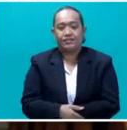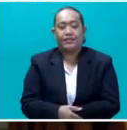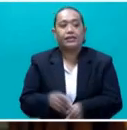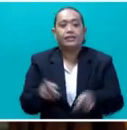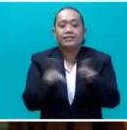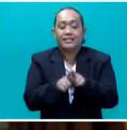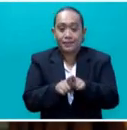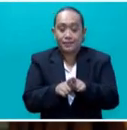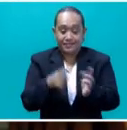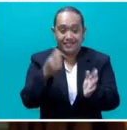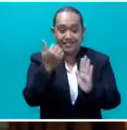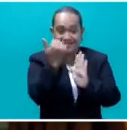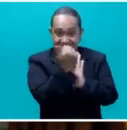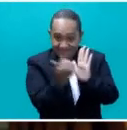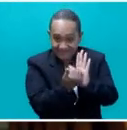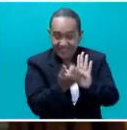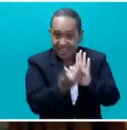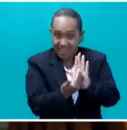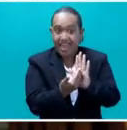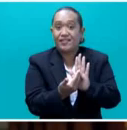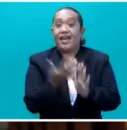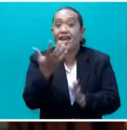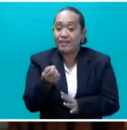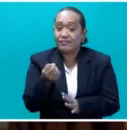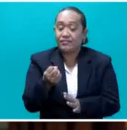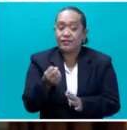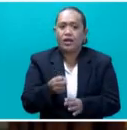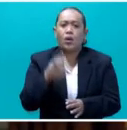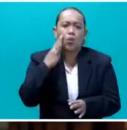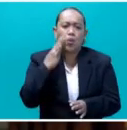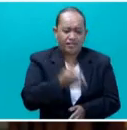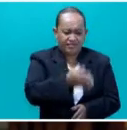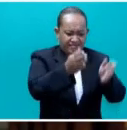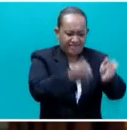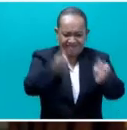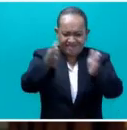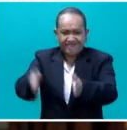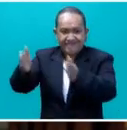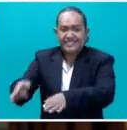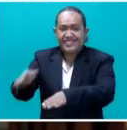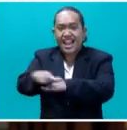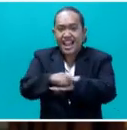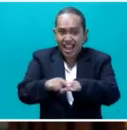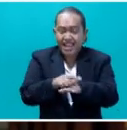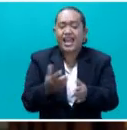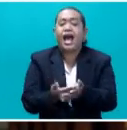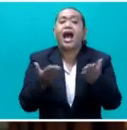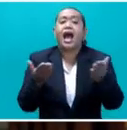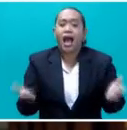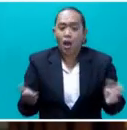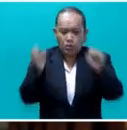to the enactment of the Town Planning Act, the Subdivision of Lands Act was enacted to institute a system of